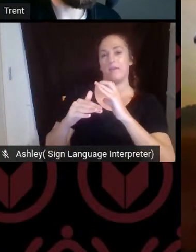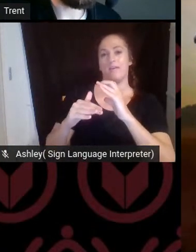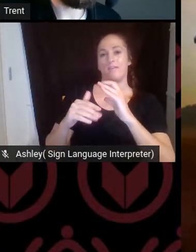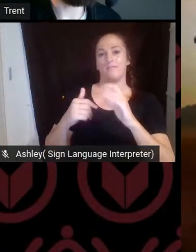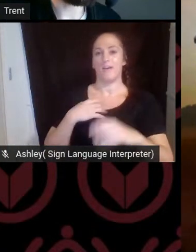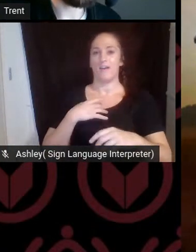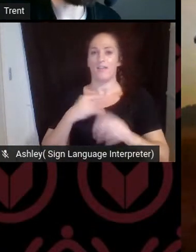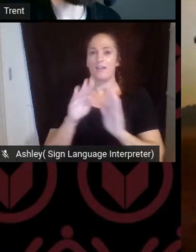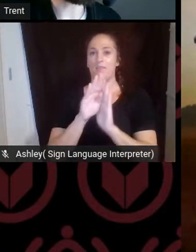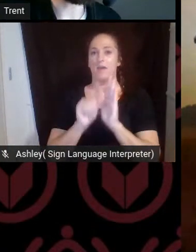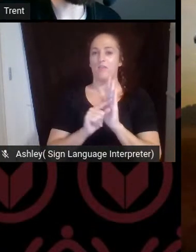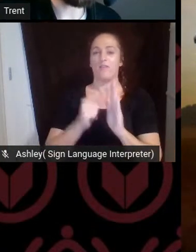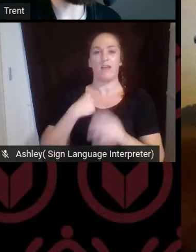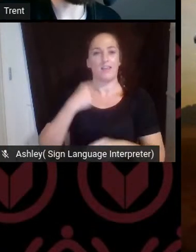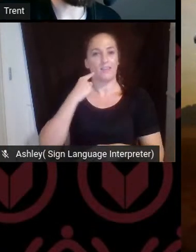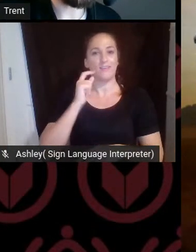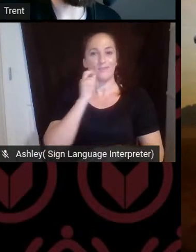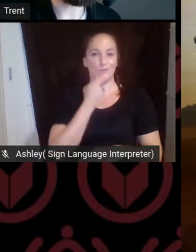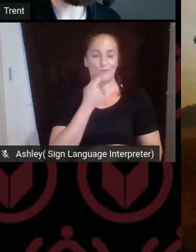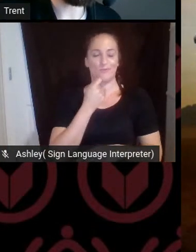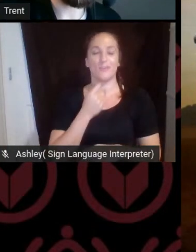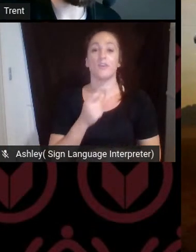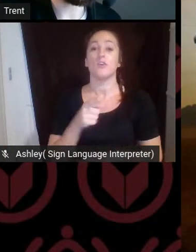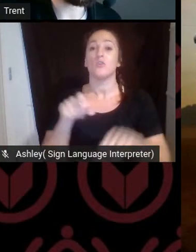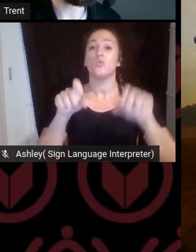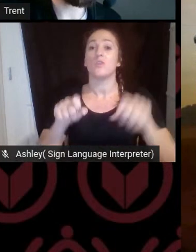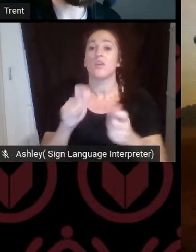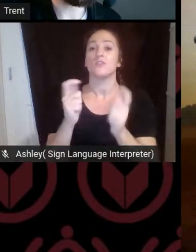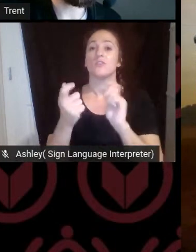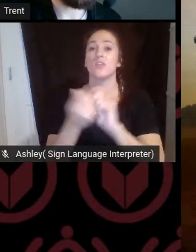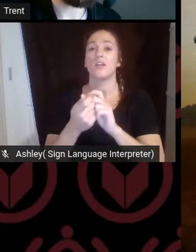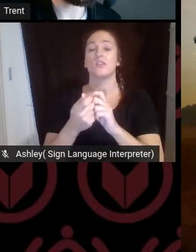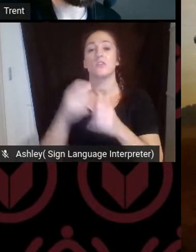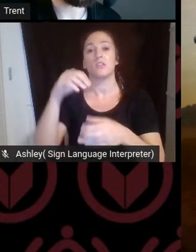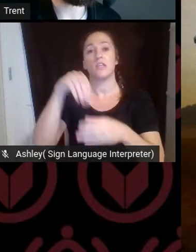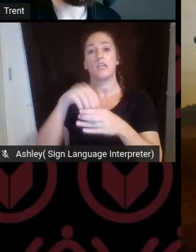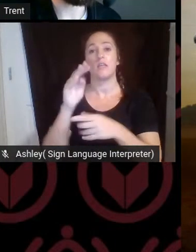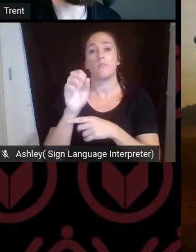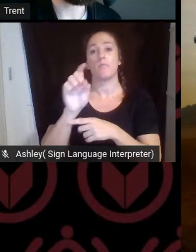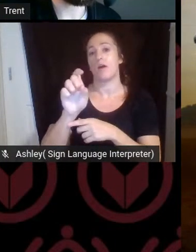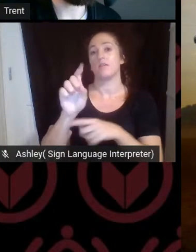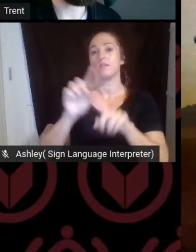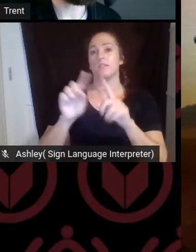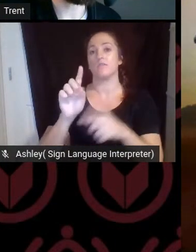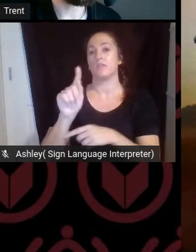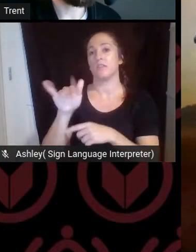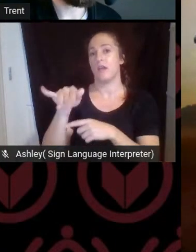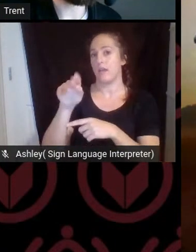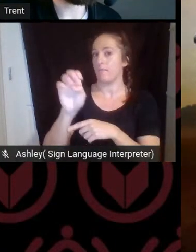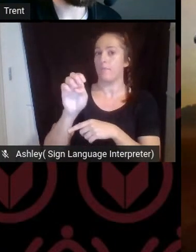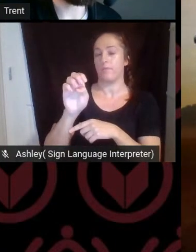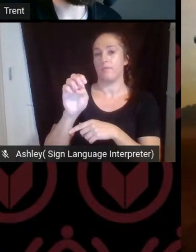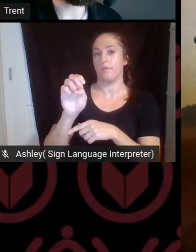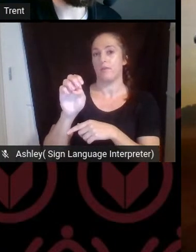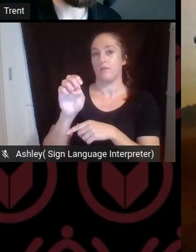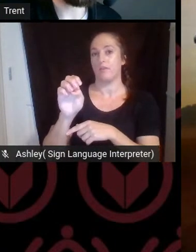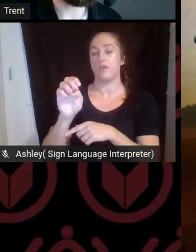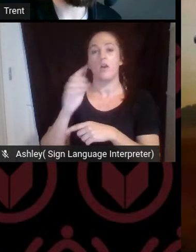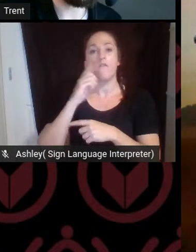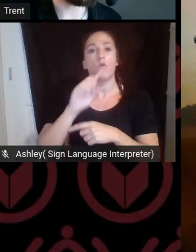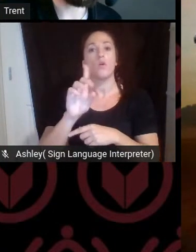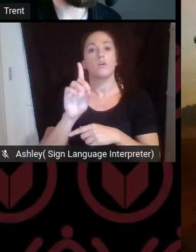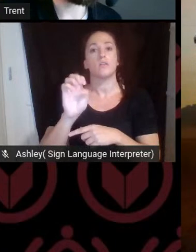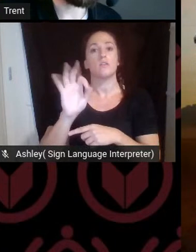cool. And you can also change the way that your inbox looks based on type. So, this is the default. I can change